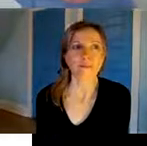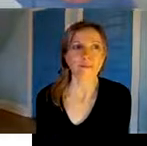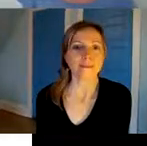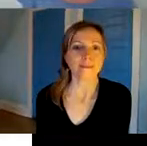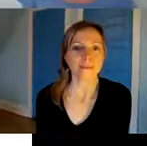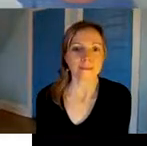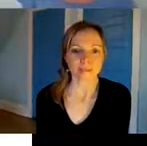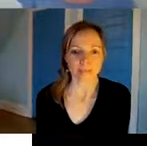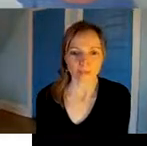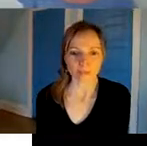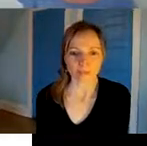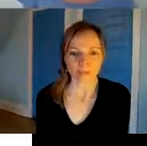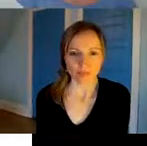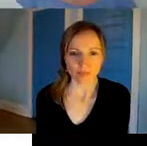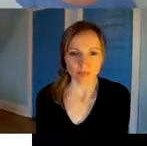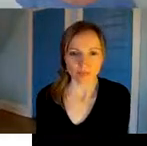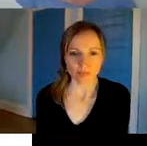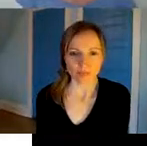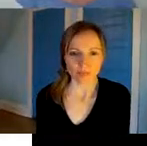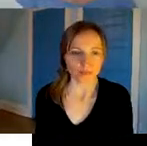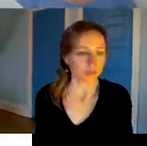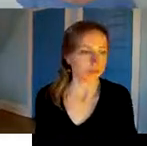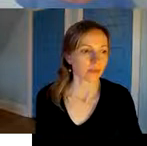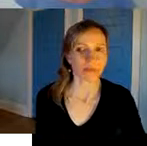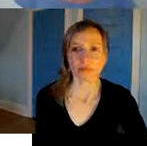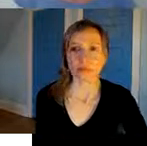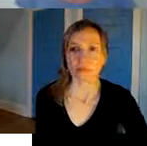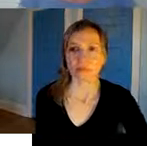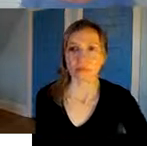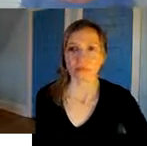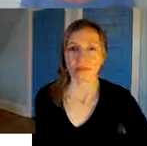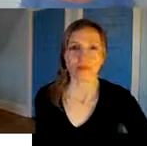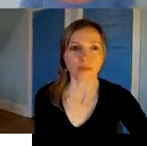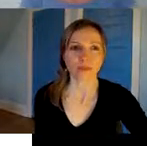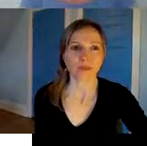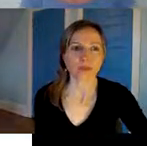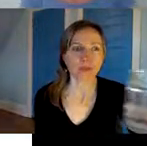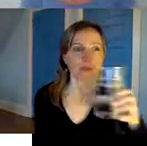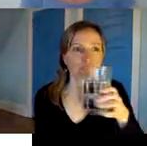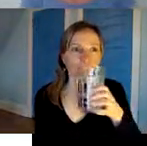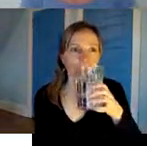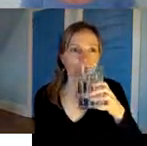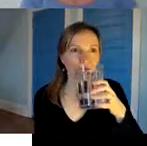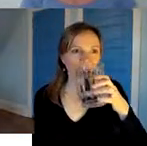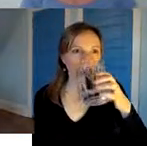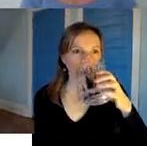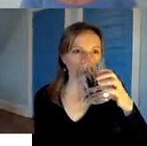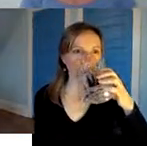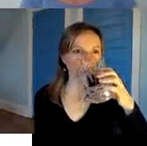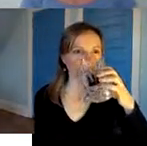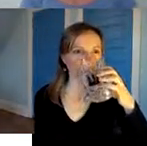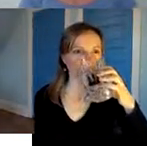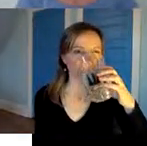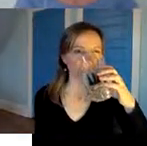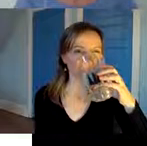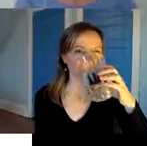where you're from in the comments, and it's in the chat function rather. And if you've got questions, if you can put them in the Q&A, and if you're not sure where to